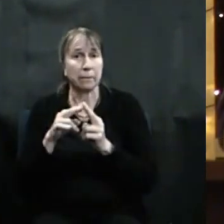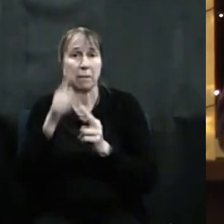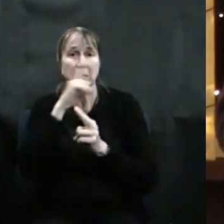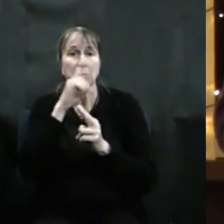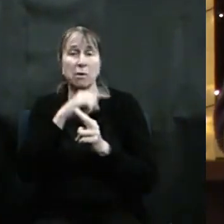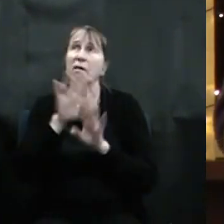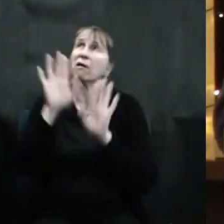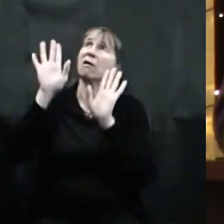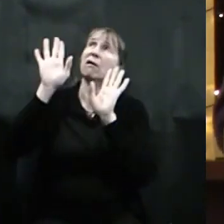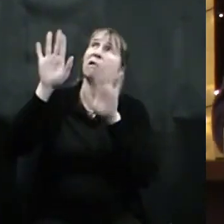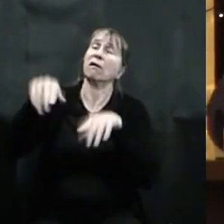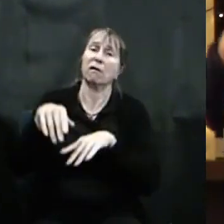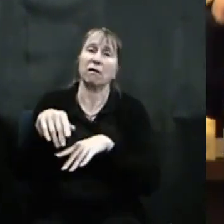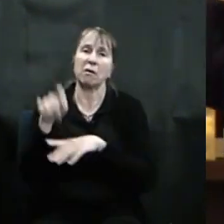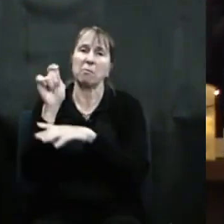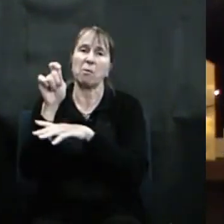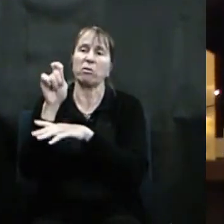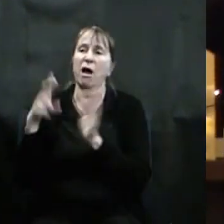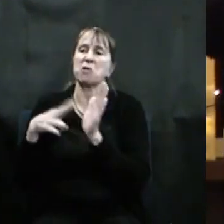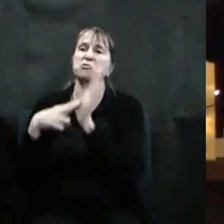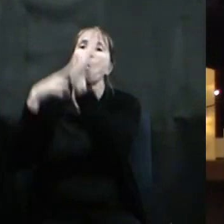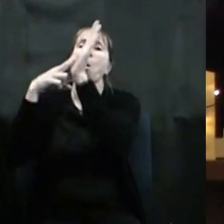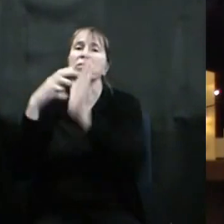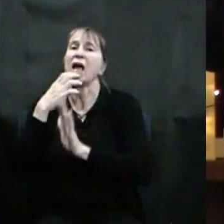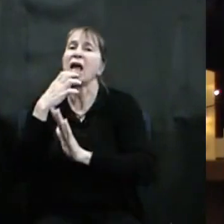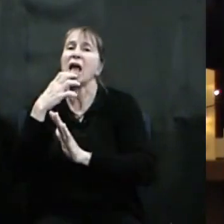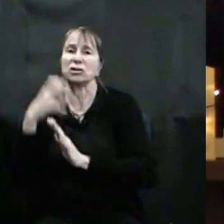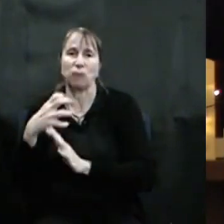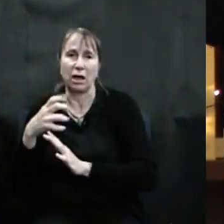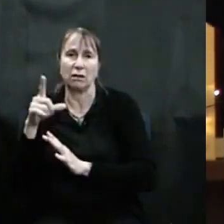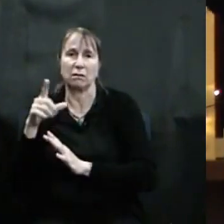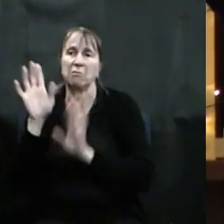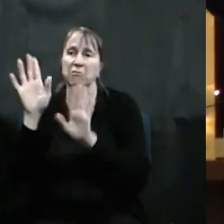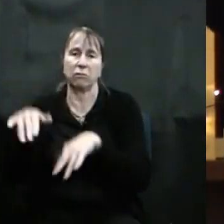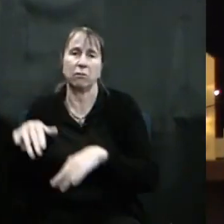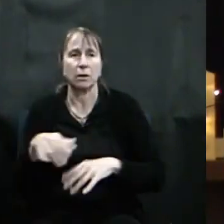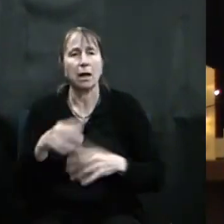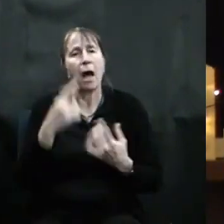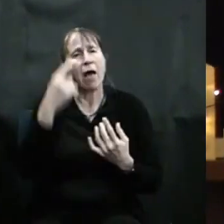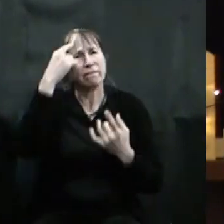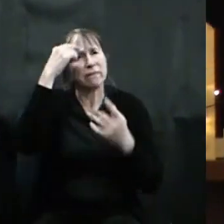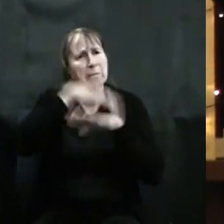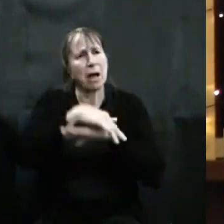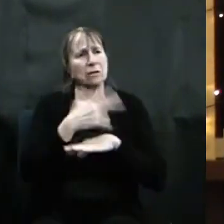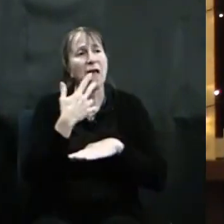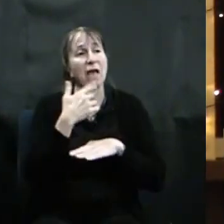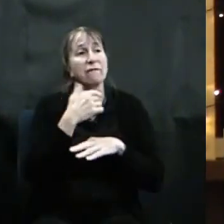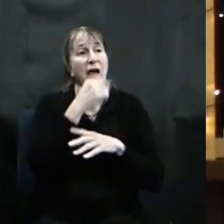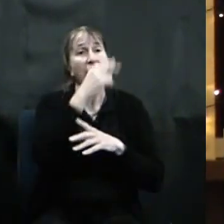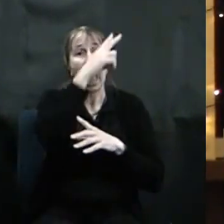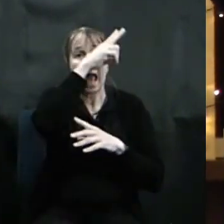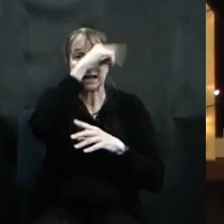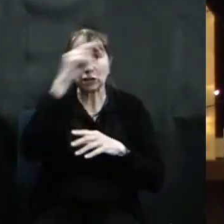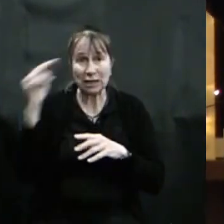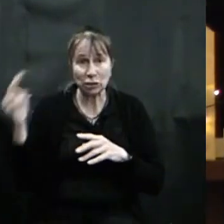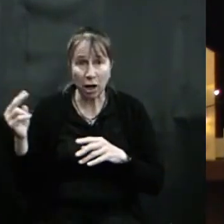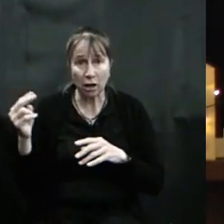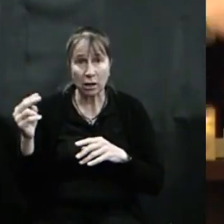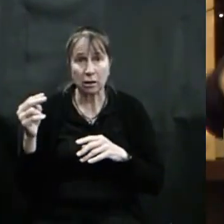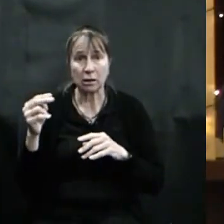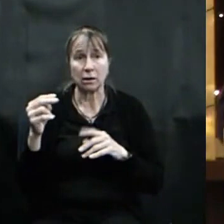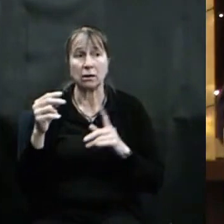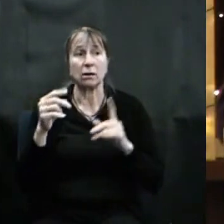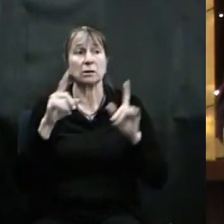much. You know, it's like if Indonesia grew up in power and started invading Australia and they came all the way down and